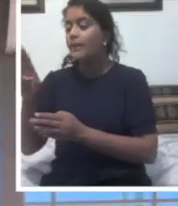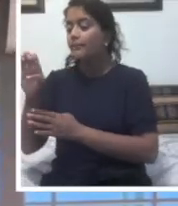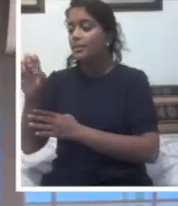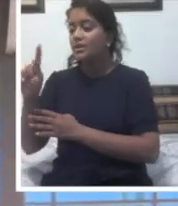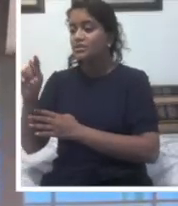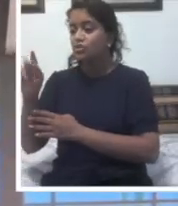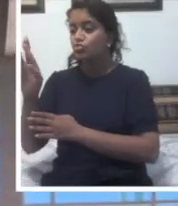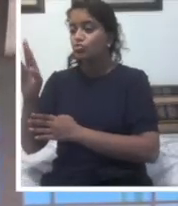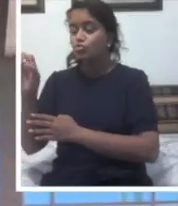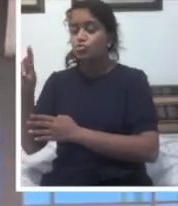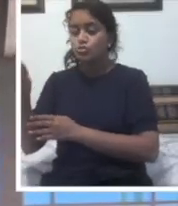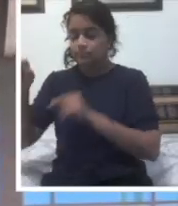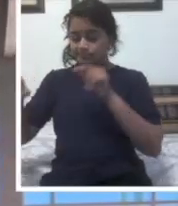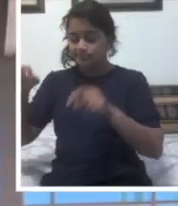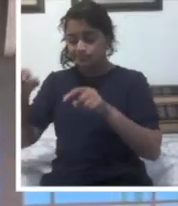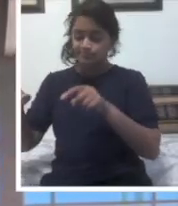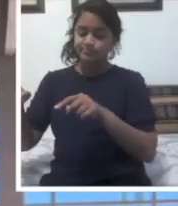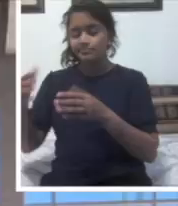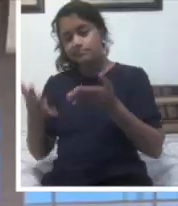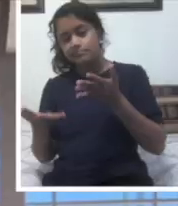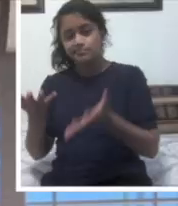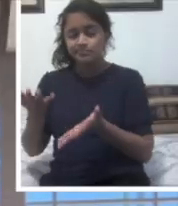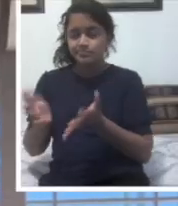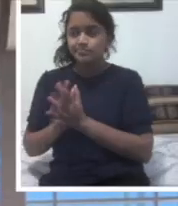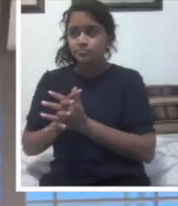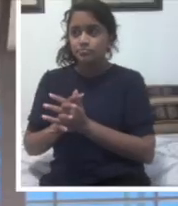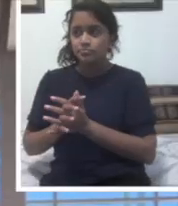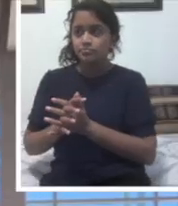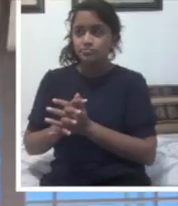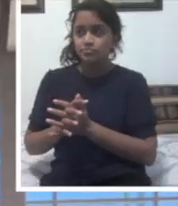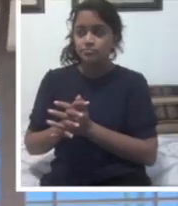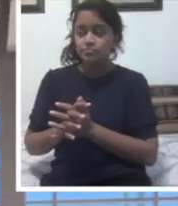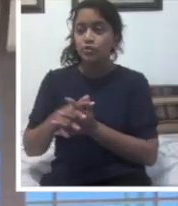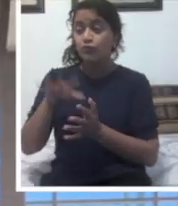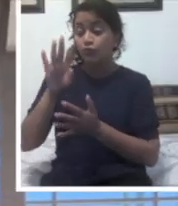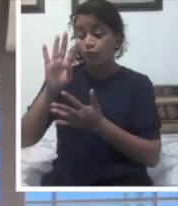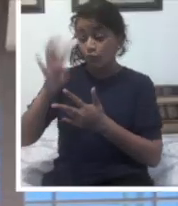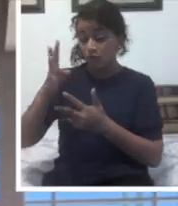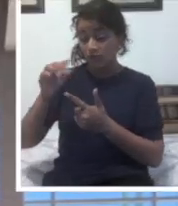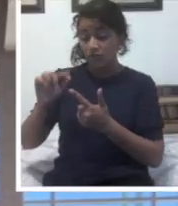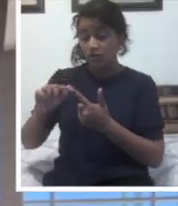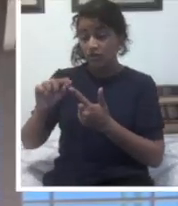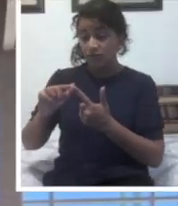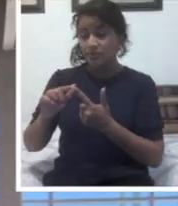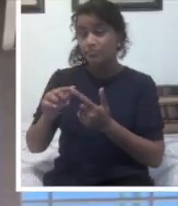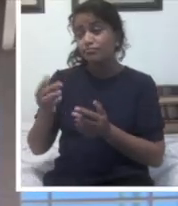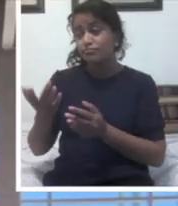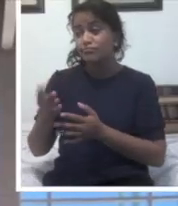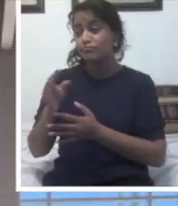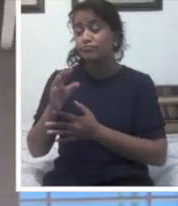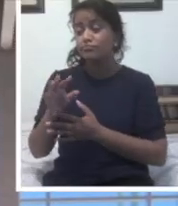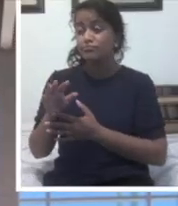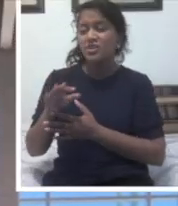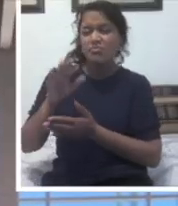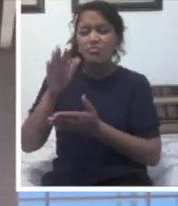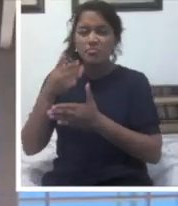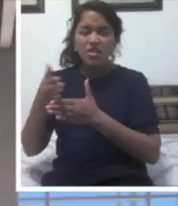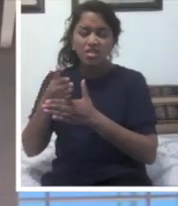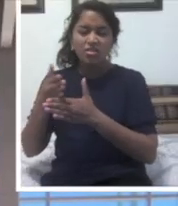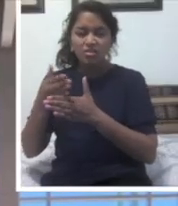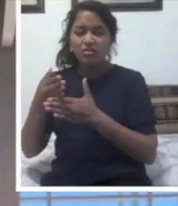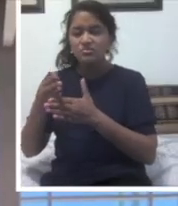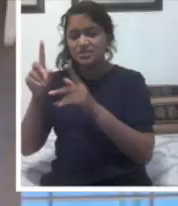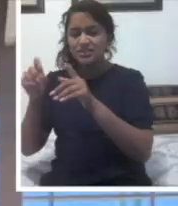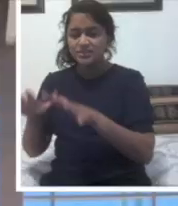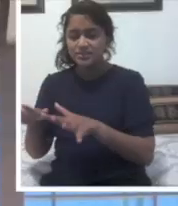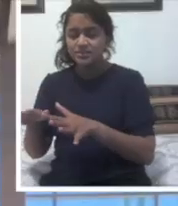say that it is like, of course, for the 4-gram as well, it performed like in the middle in both tests, while